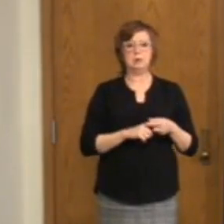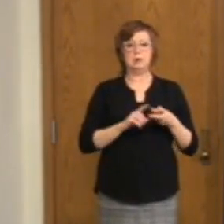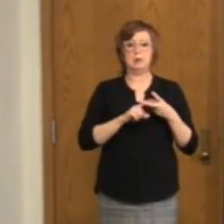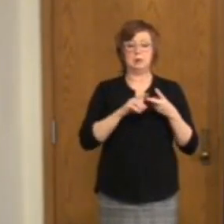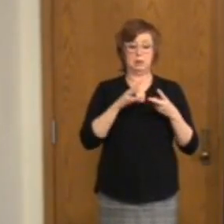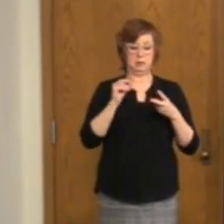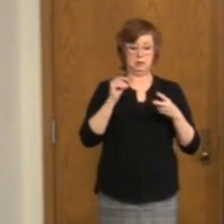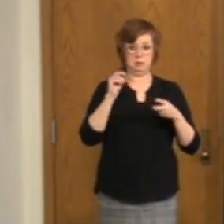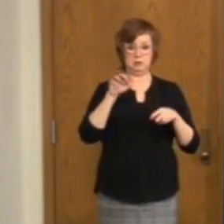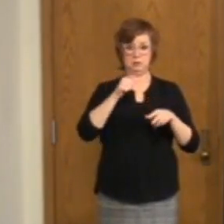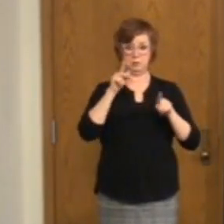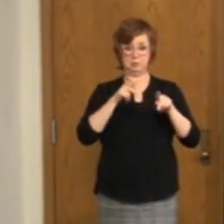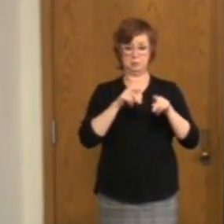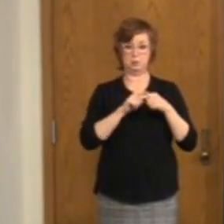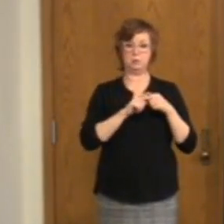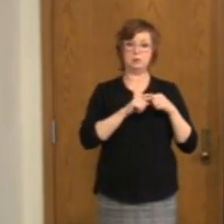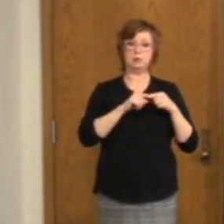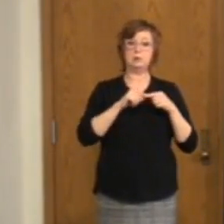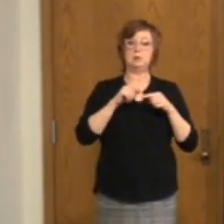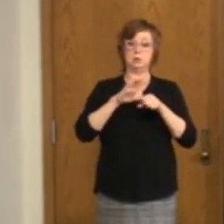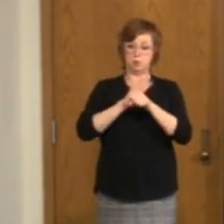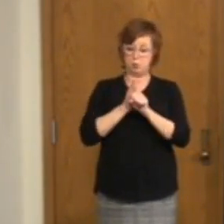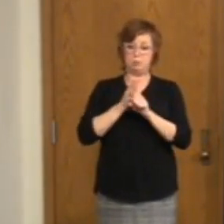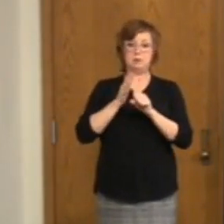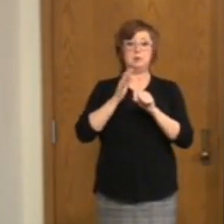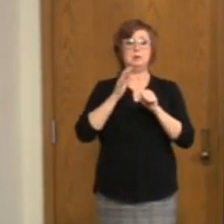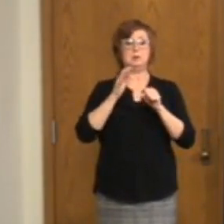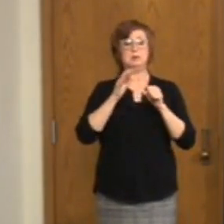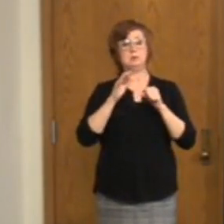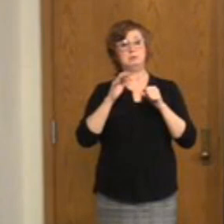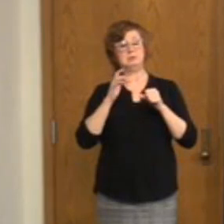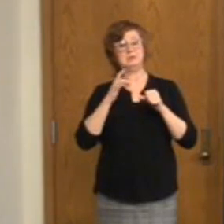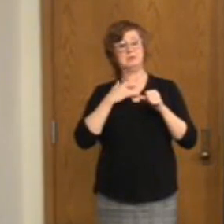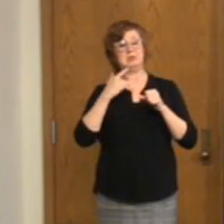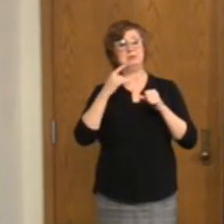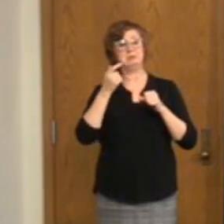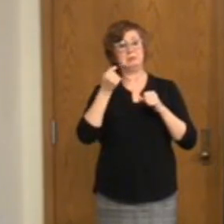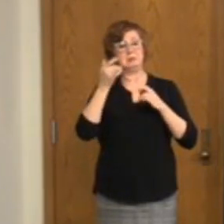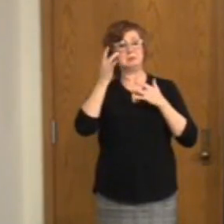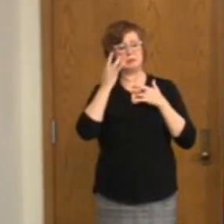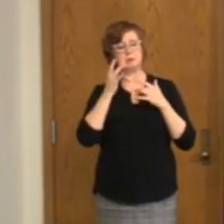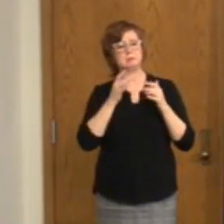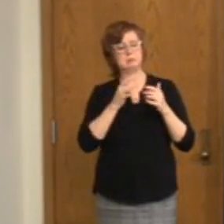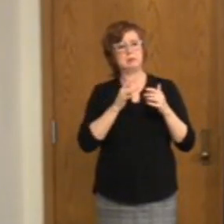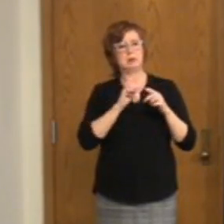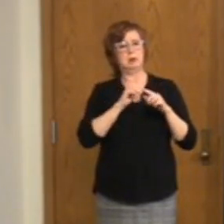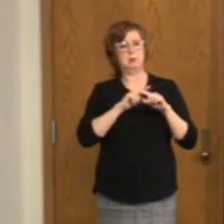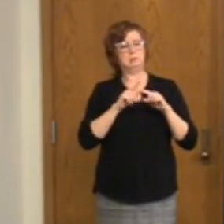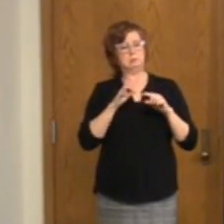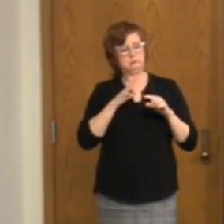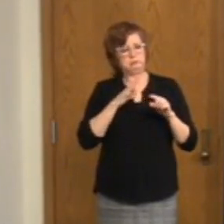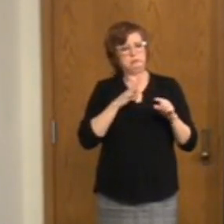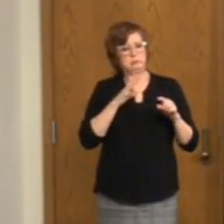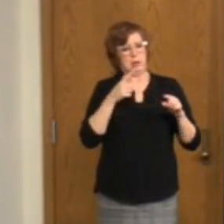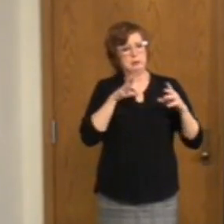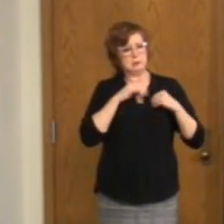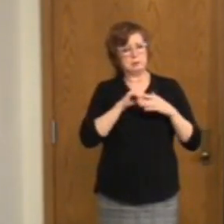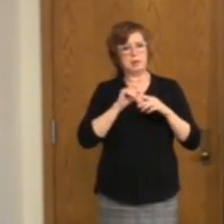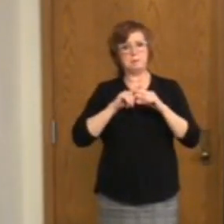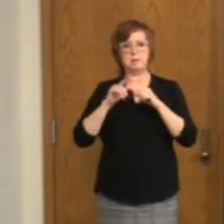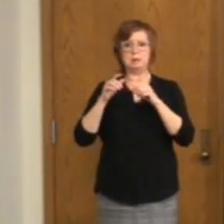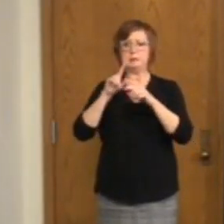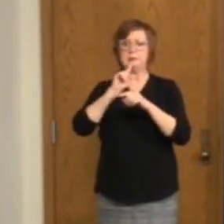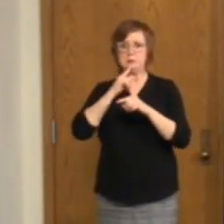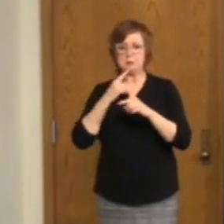as well as a decline in the hospitalizations. This is definitely the trend they are seeing in other countries that are